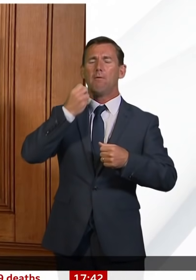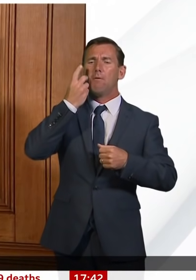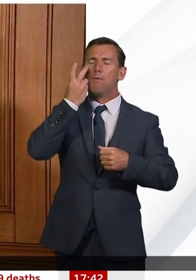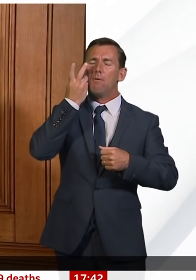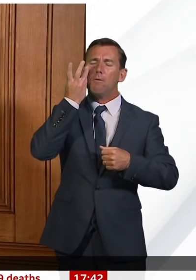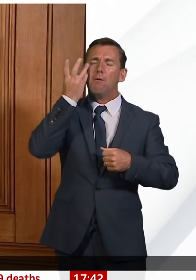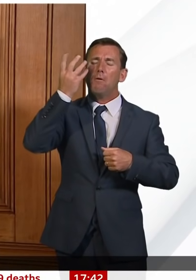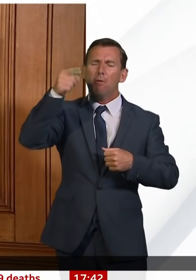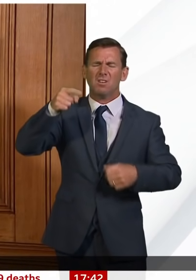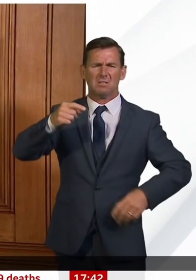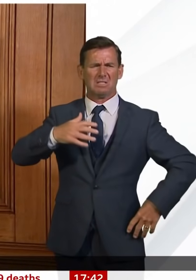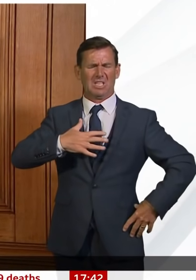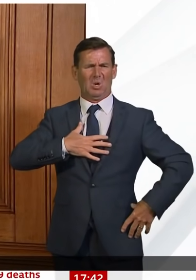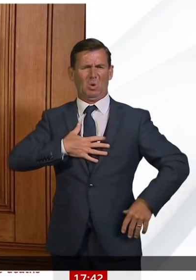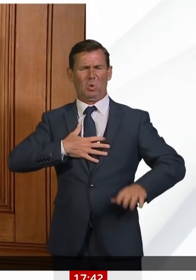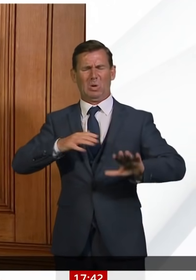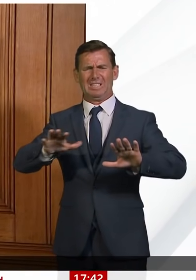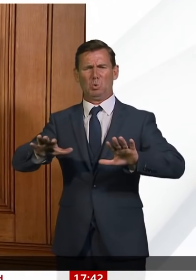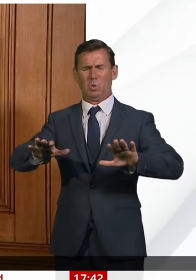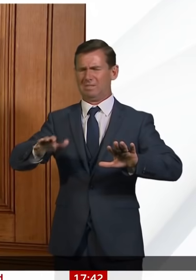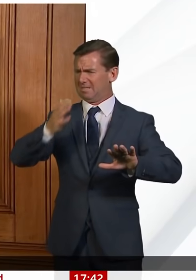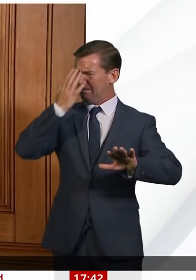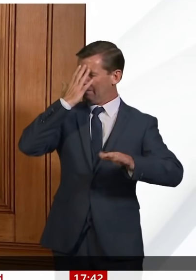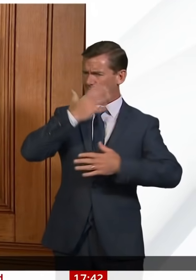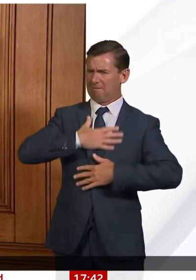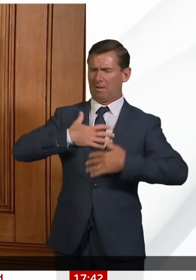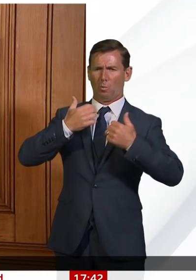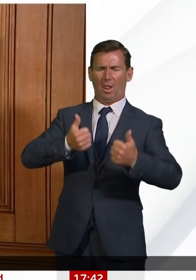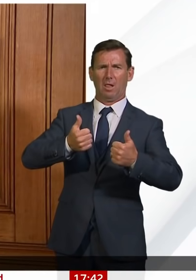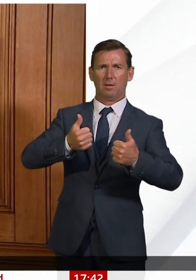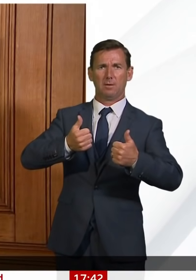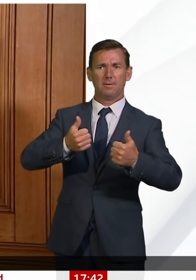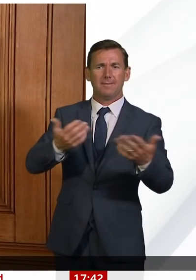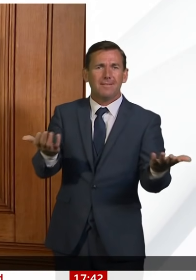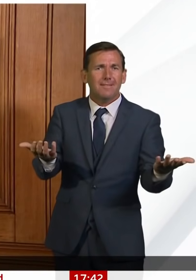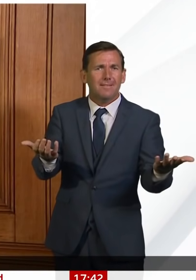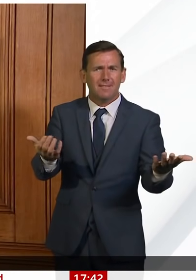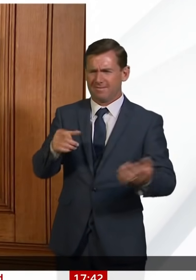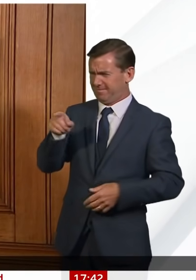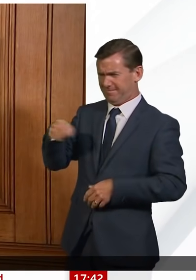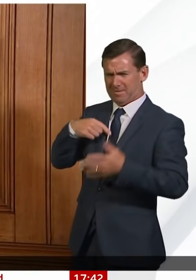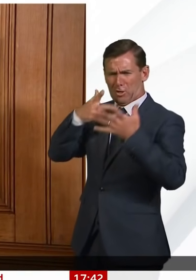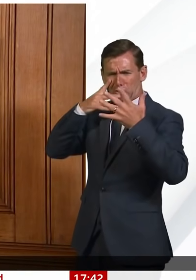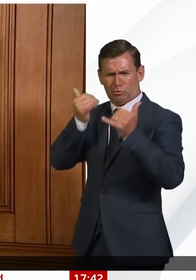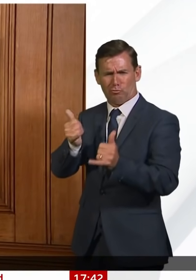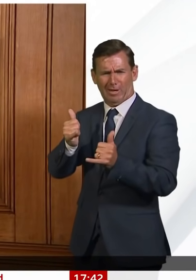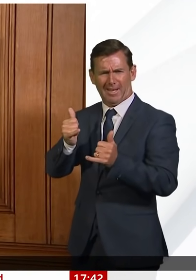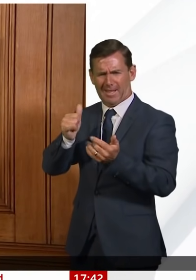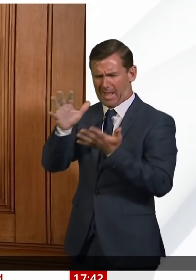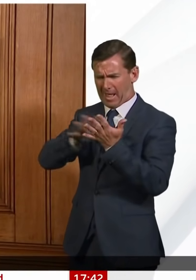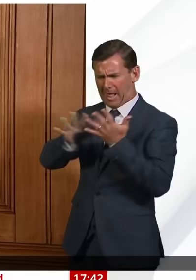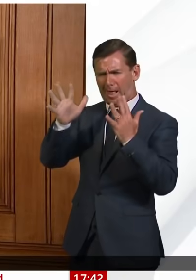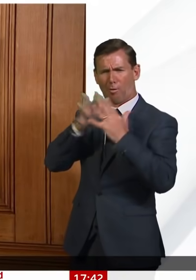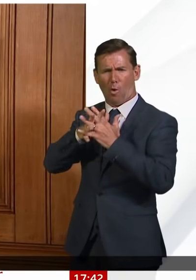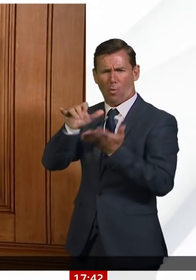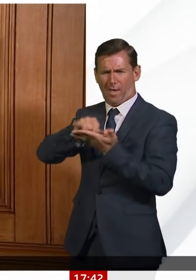days later and go, oh, I don't feel too well. And clearly, the port of entry screening hasn't worked. So that's the basic mathematical problem